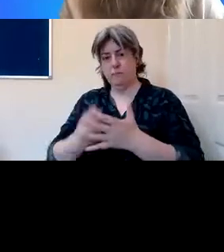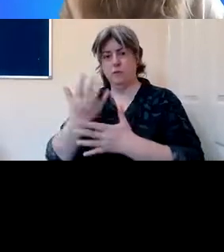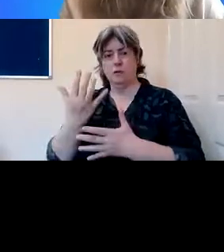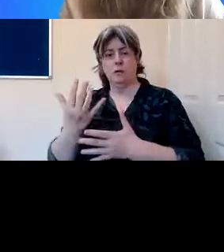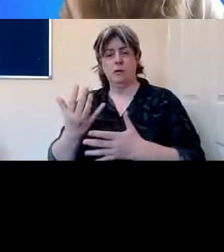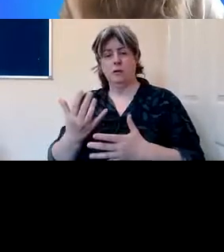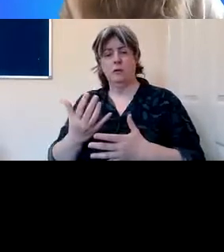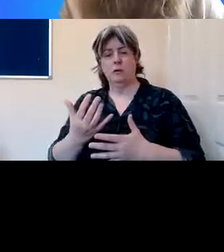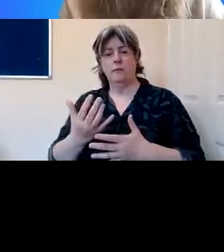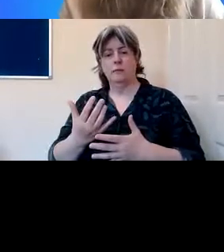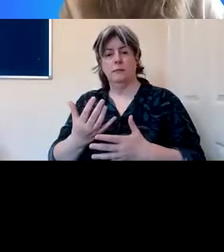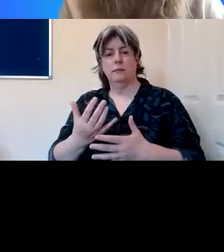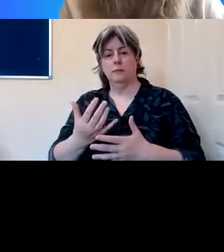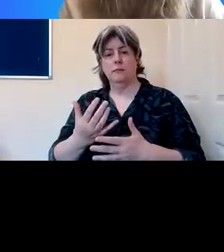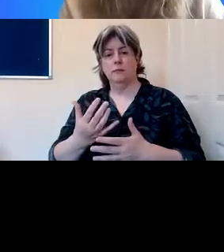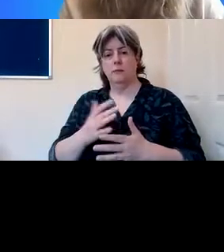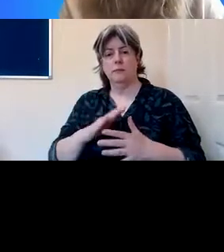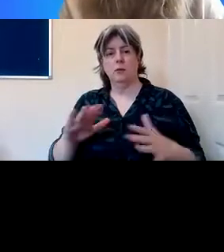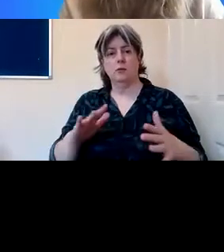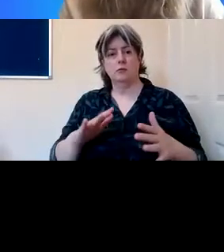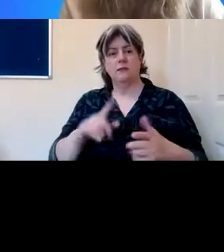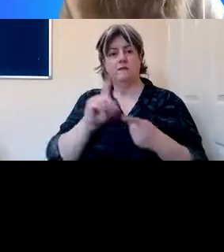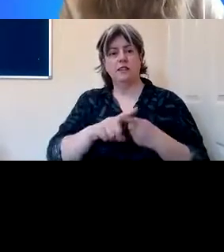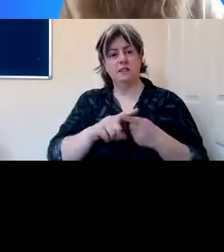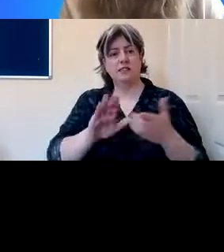you know, a more narrow definition of teaching and learning.